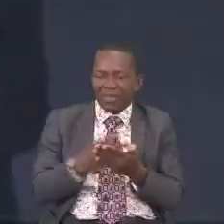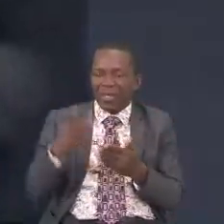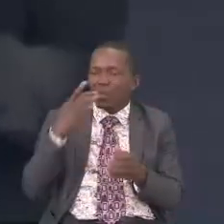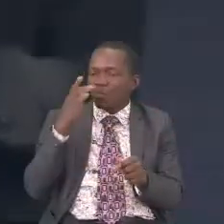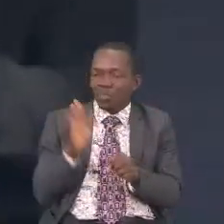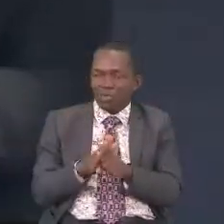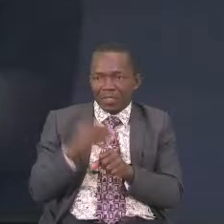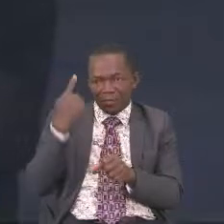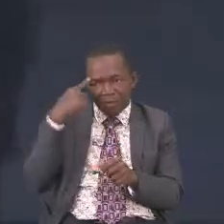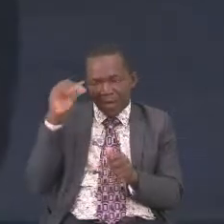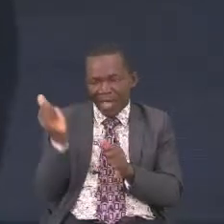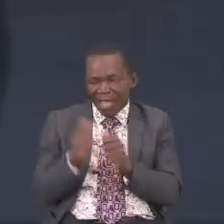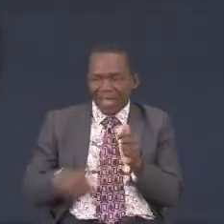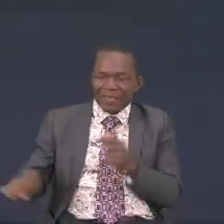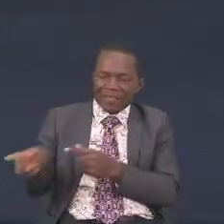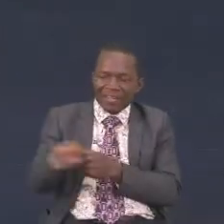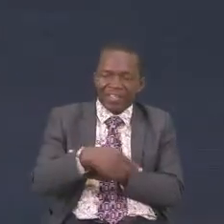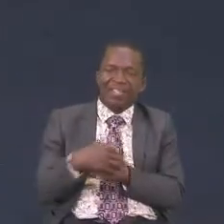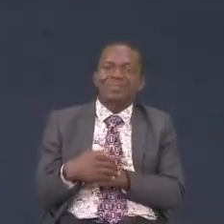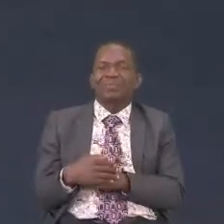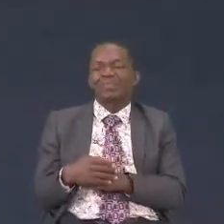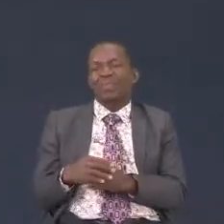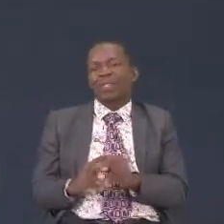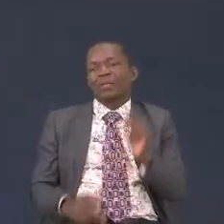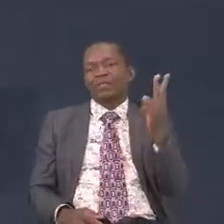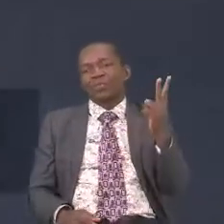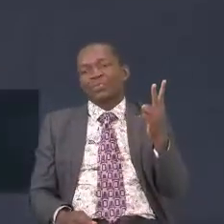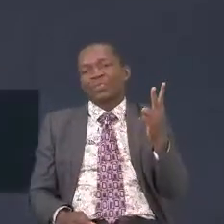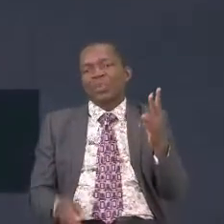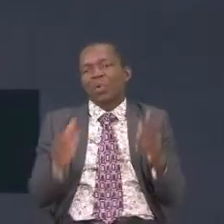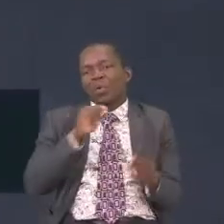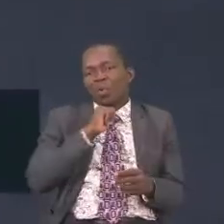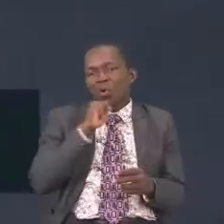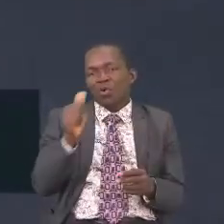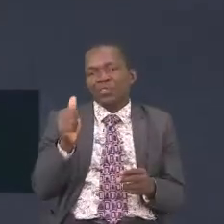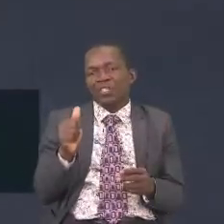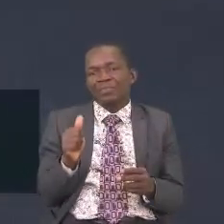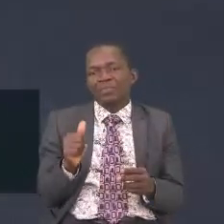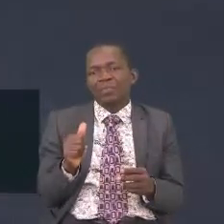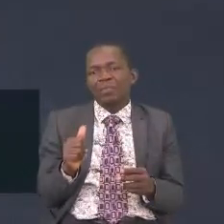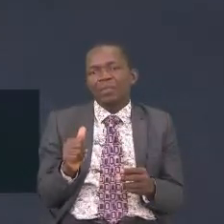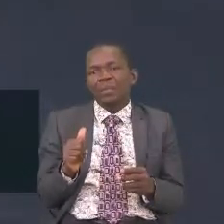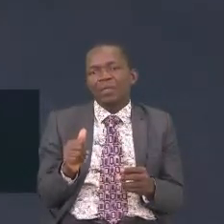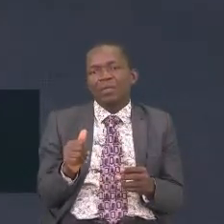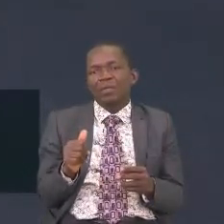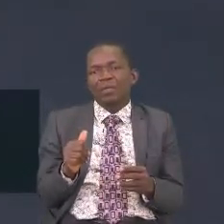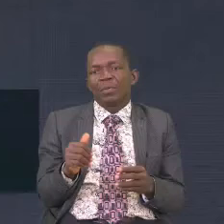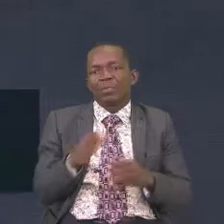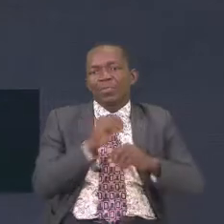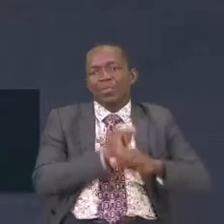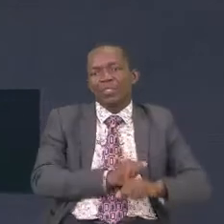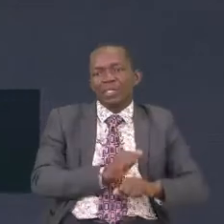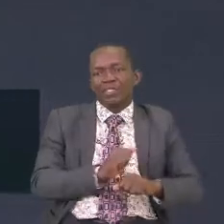two, God's unassailable protection for honestly dutiful.